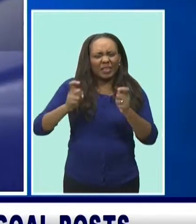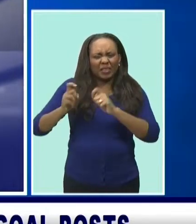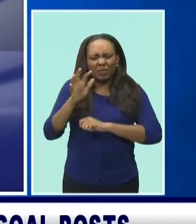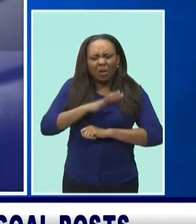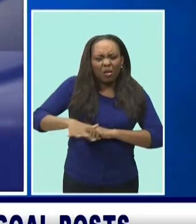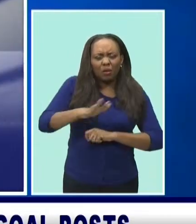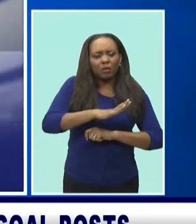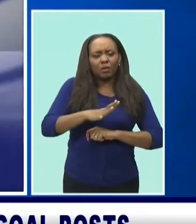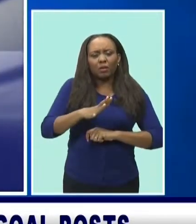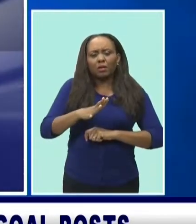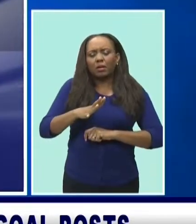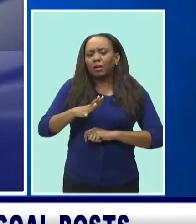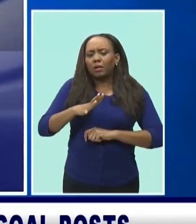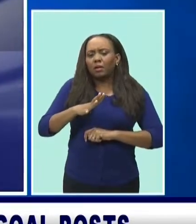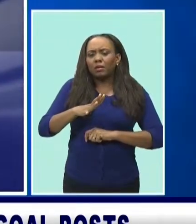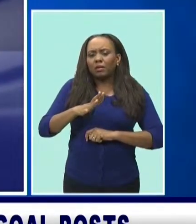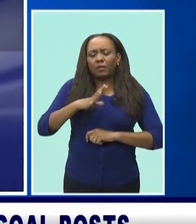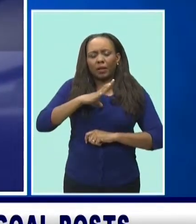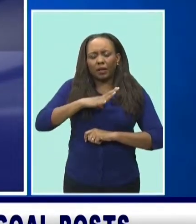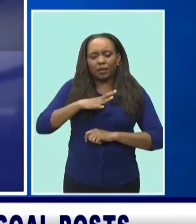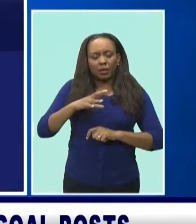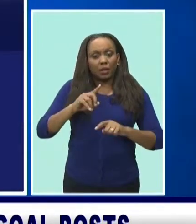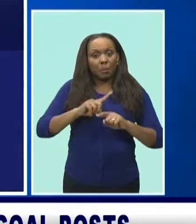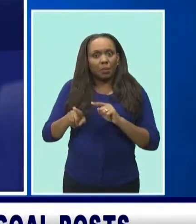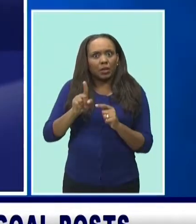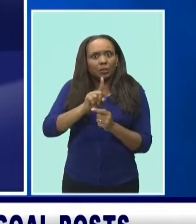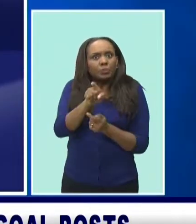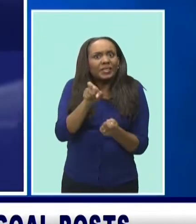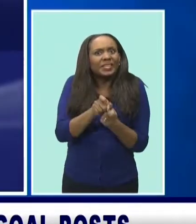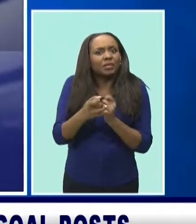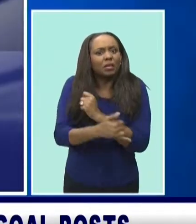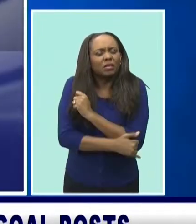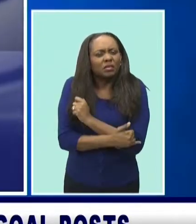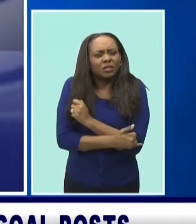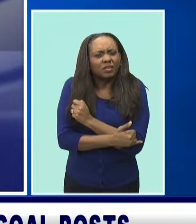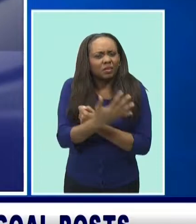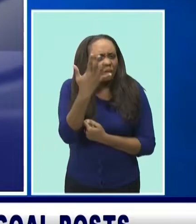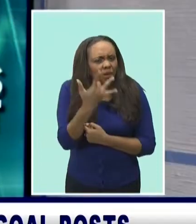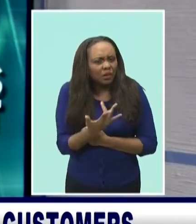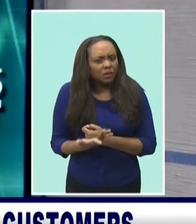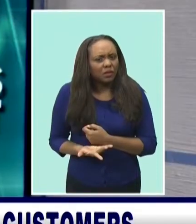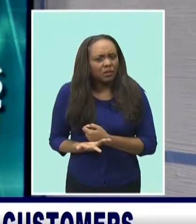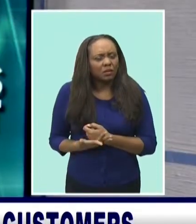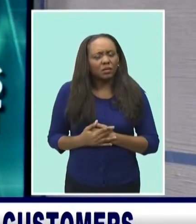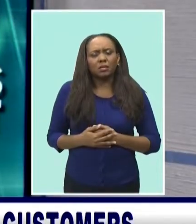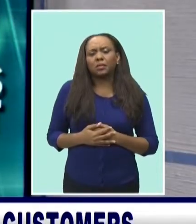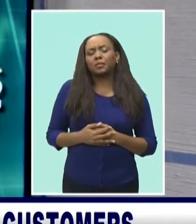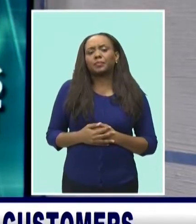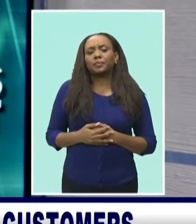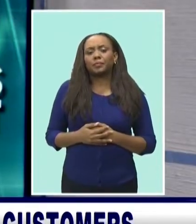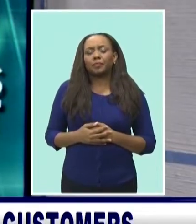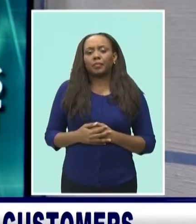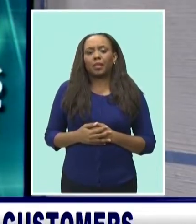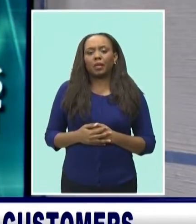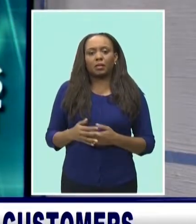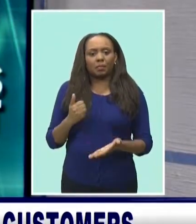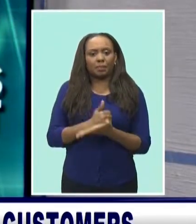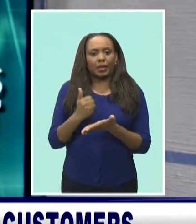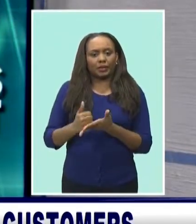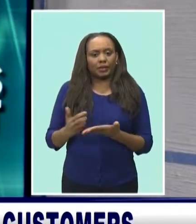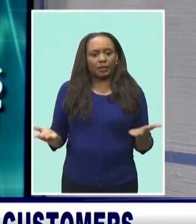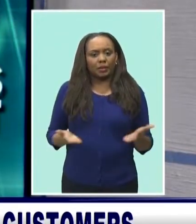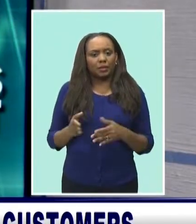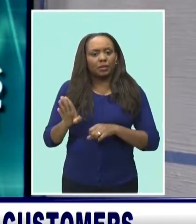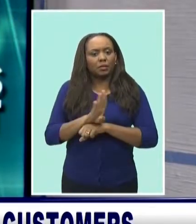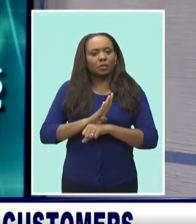is targeted to certain jurisdictions, one has to ask the question why. Well, commercial banks in Barbados